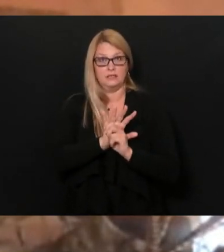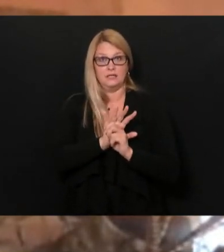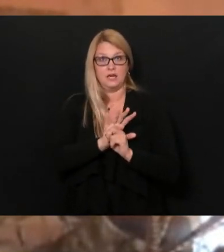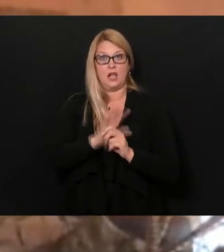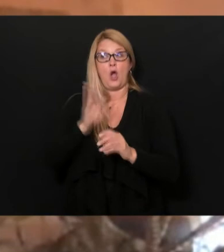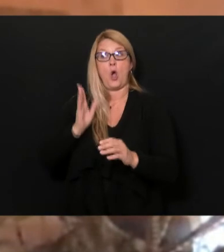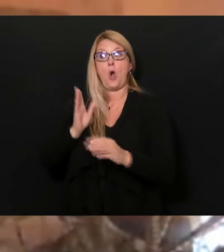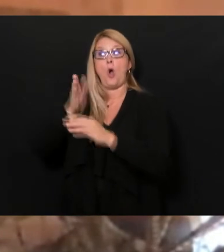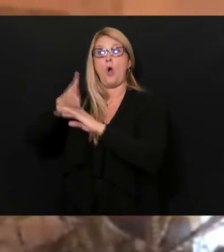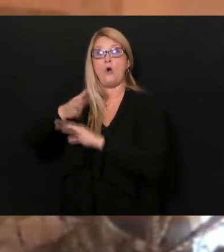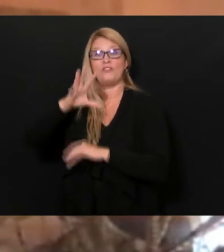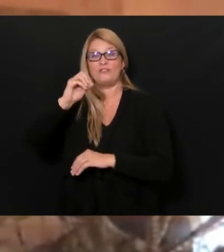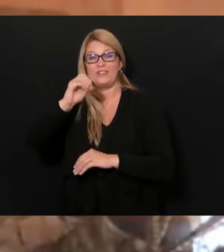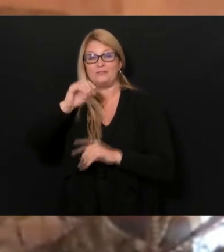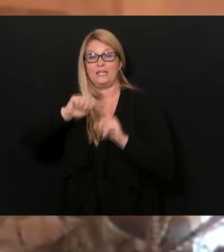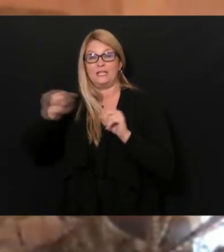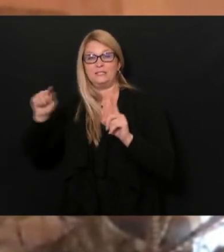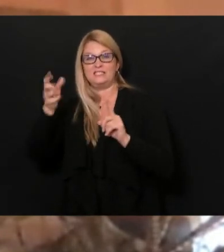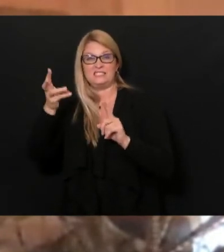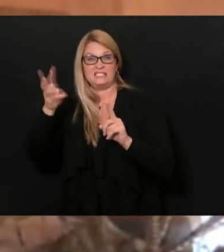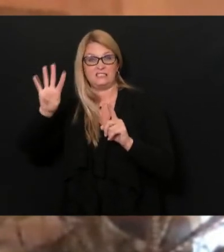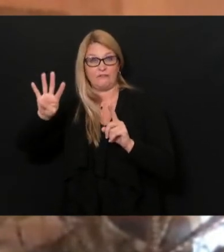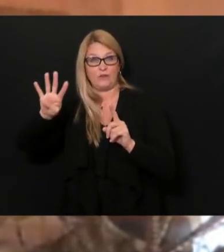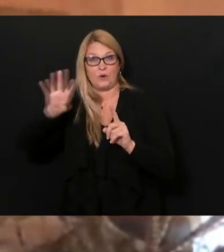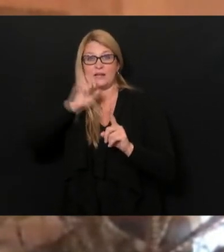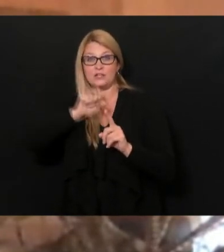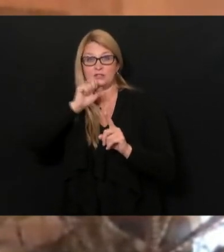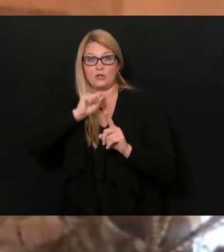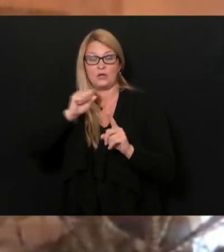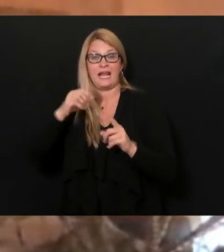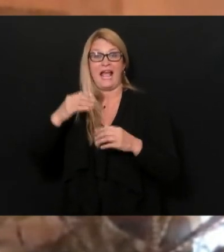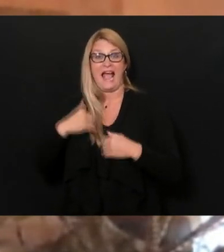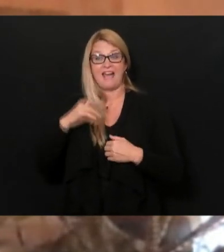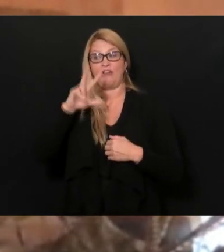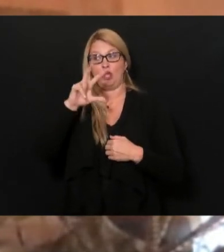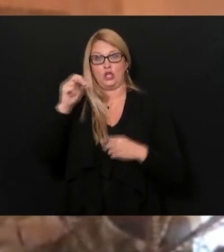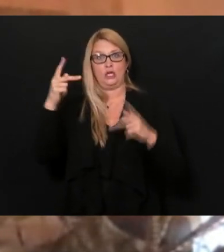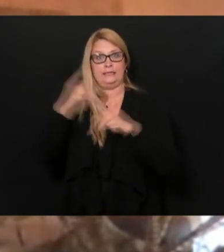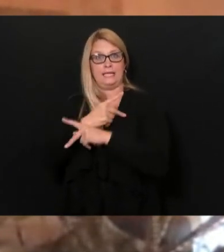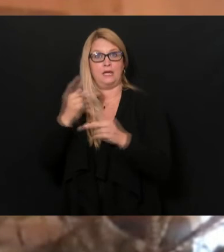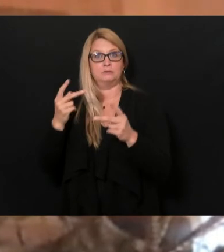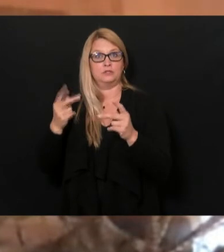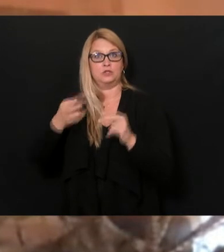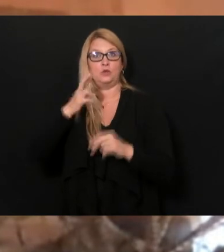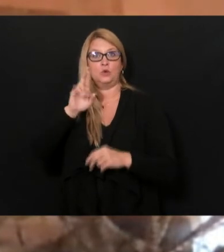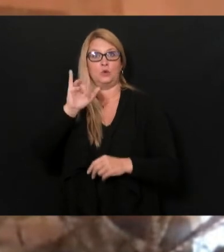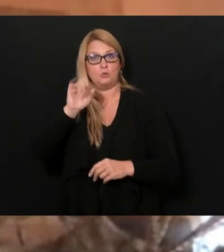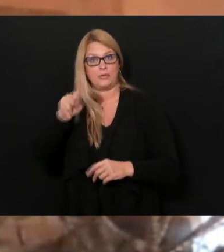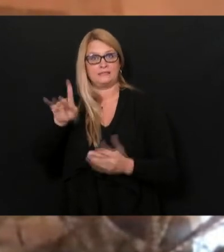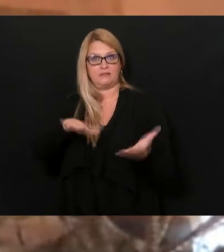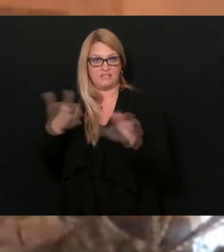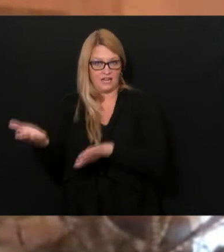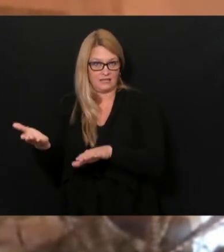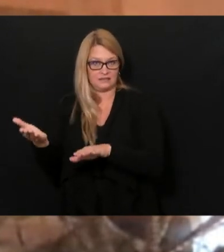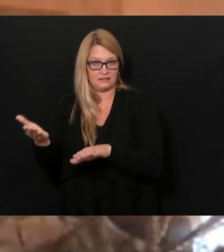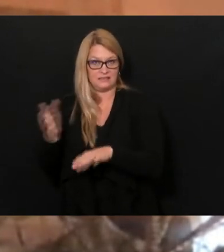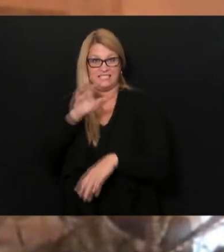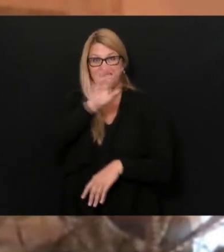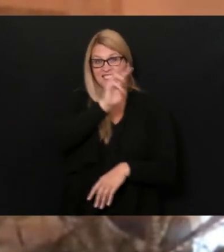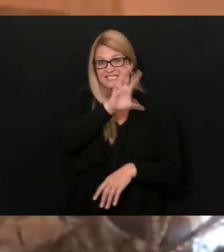50 years old, 50 to 64 years old, have a 30 times higher risk of dying. People who are 65